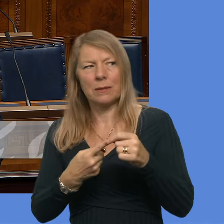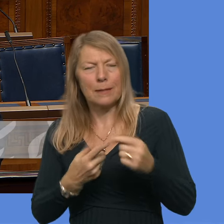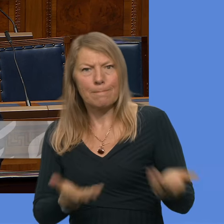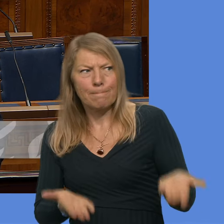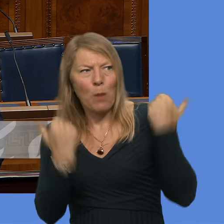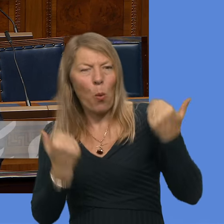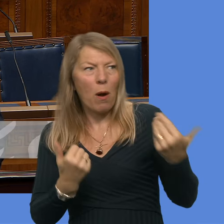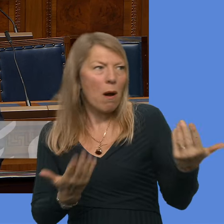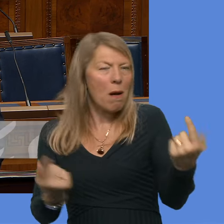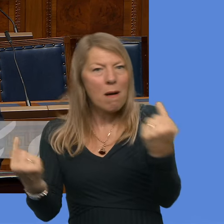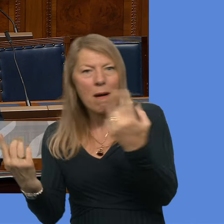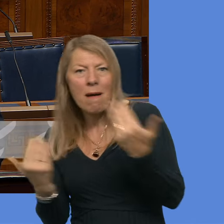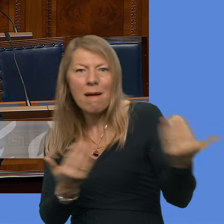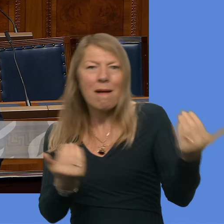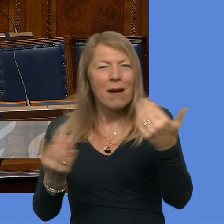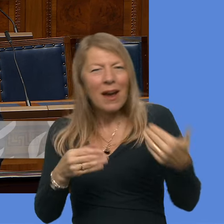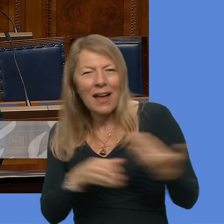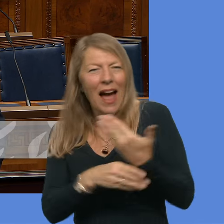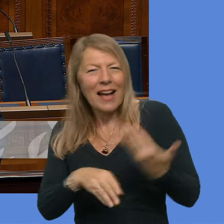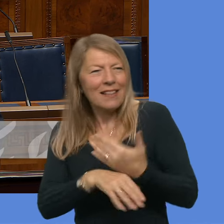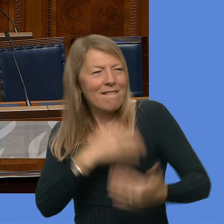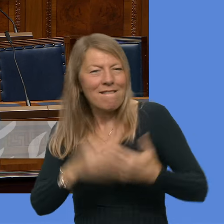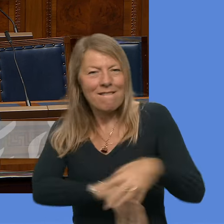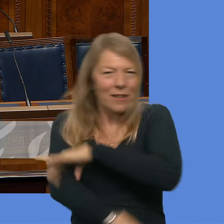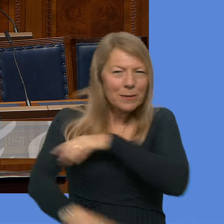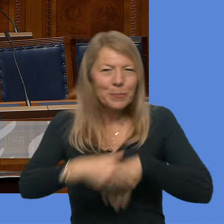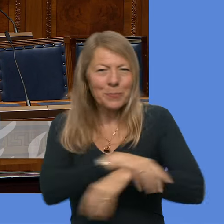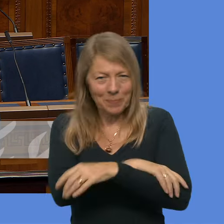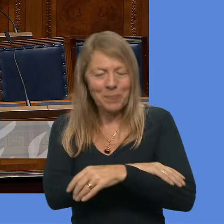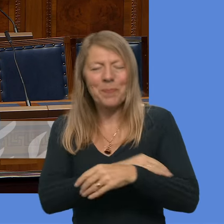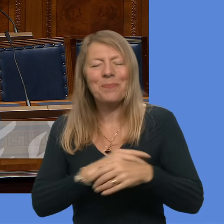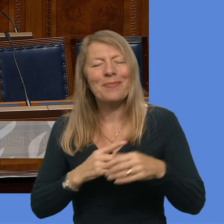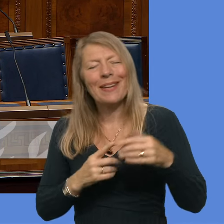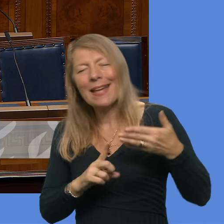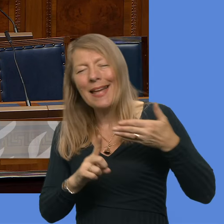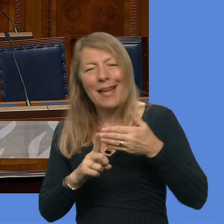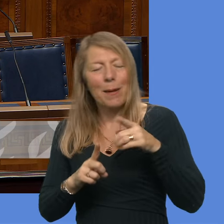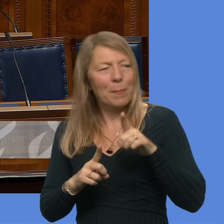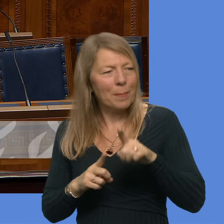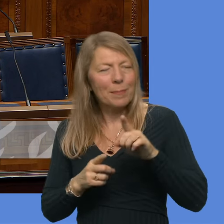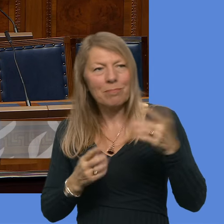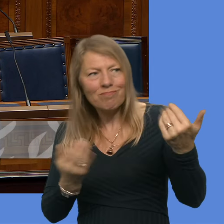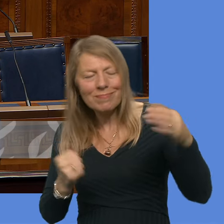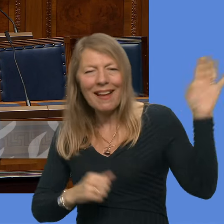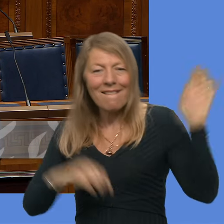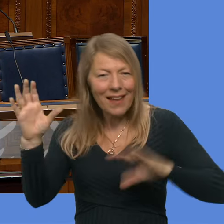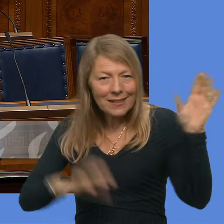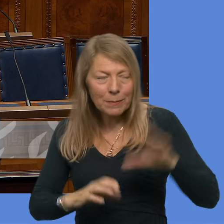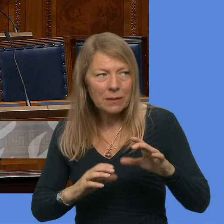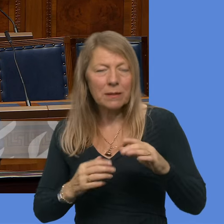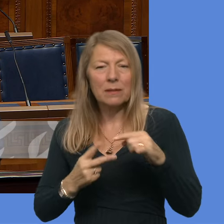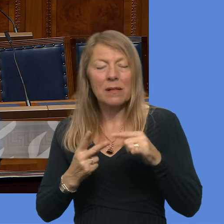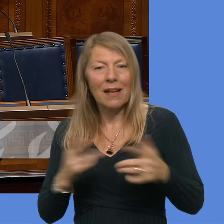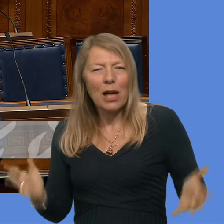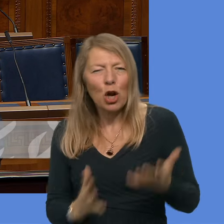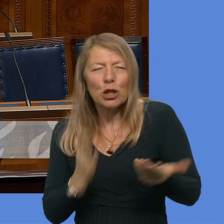making the most of the dual market access, skills, leadership and management of business, investment in innovation, entrepreneurship and a policy for high potential